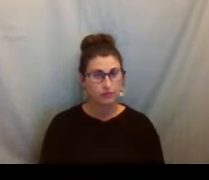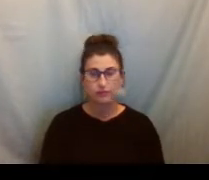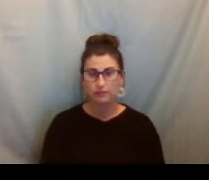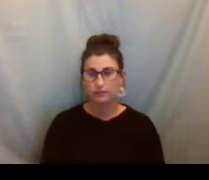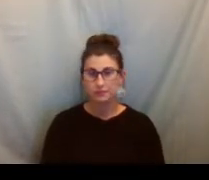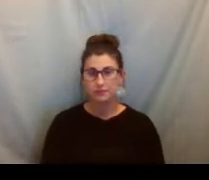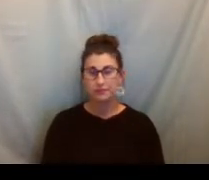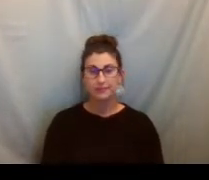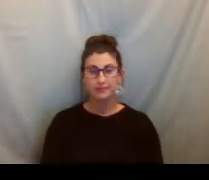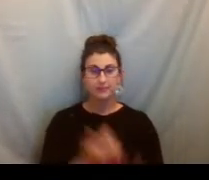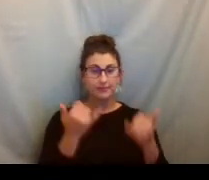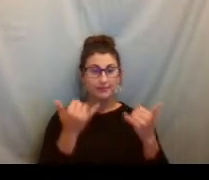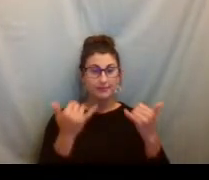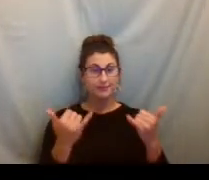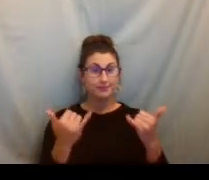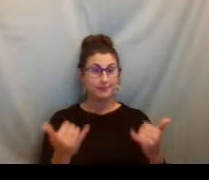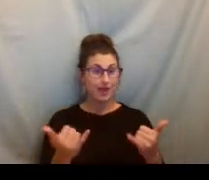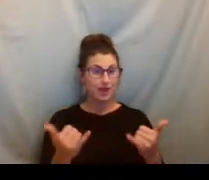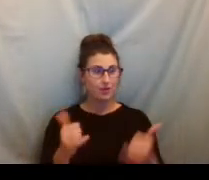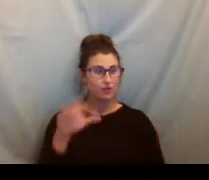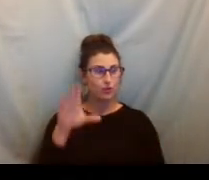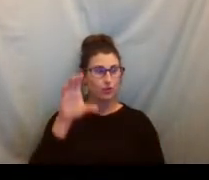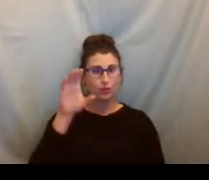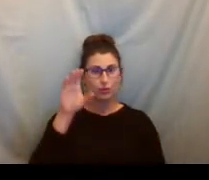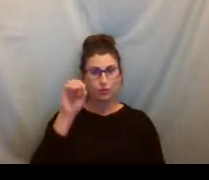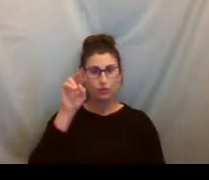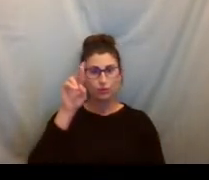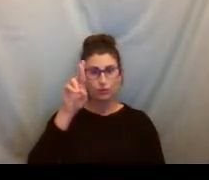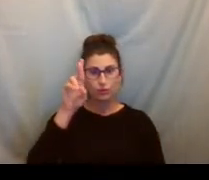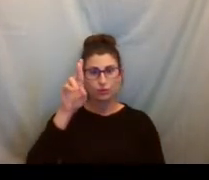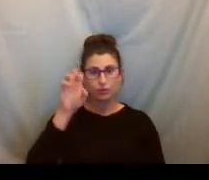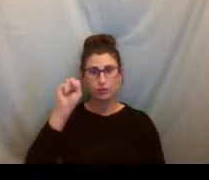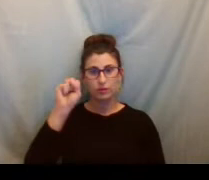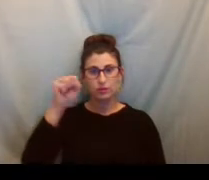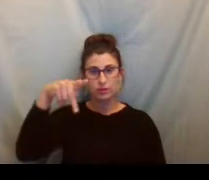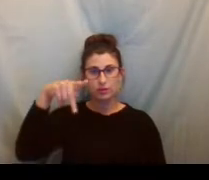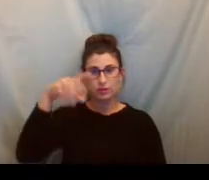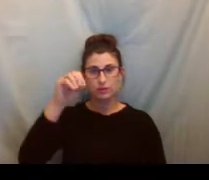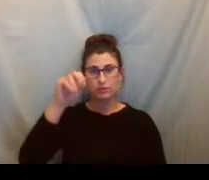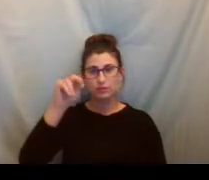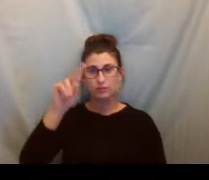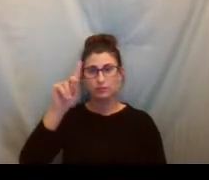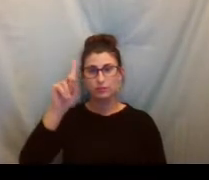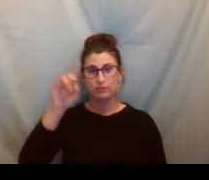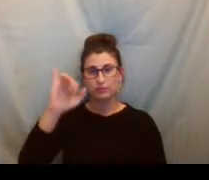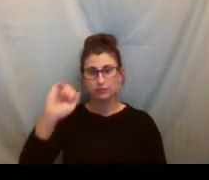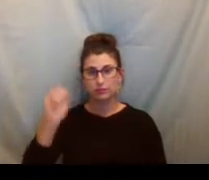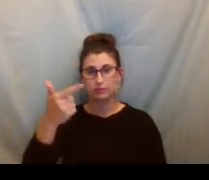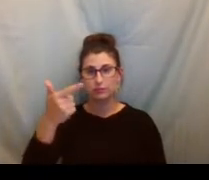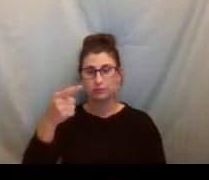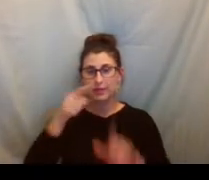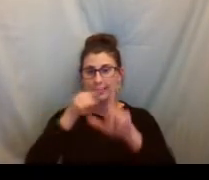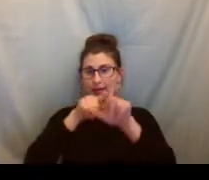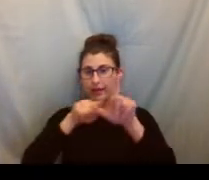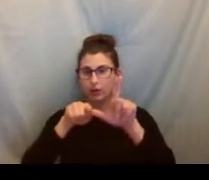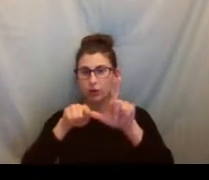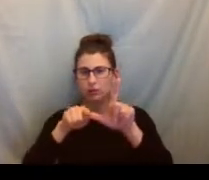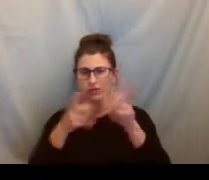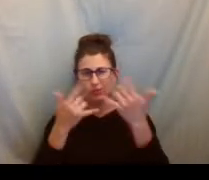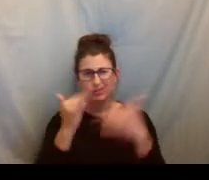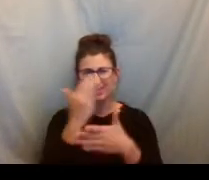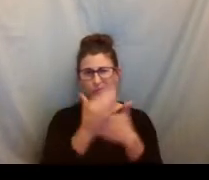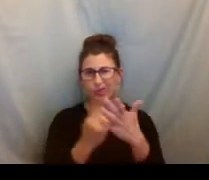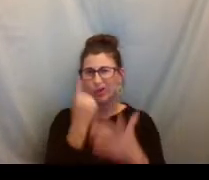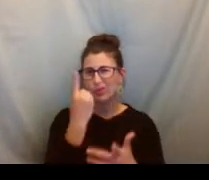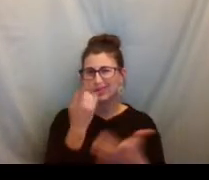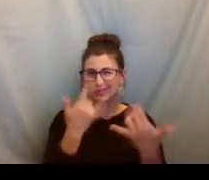All right, now we're getting to corresponding angles. We're still in part 1. All right, we haven't reached our goal yet. We're still